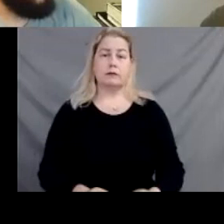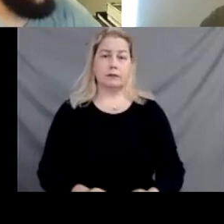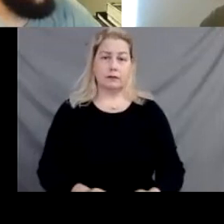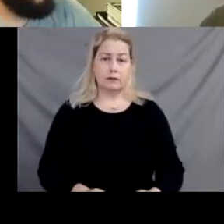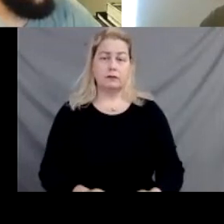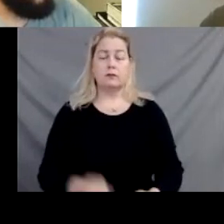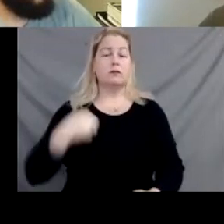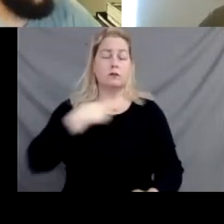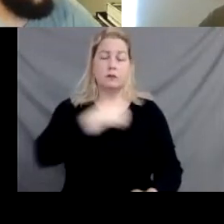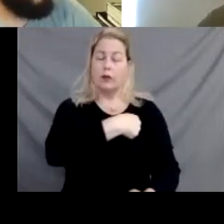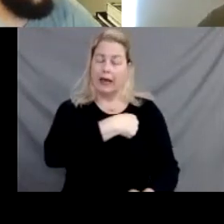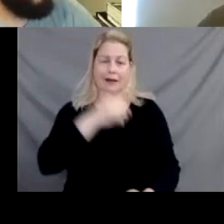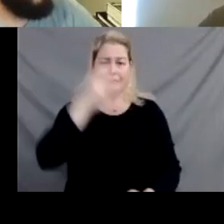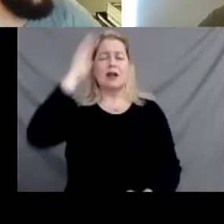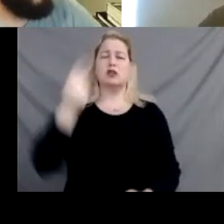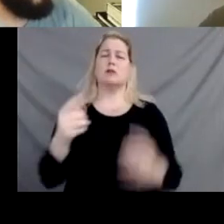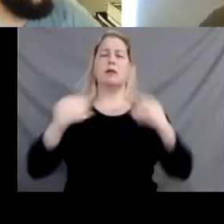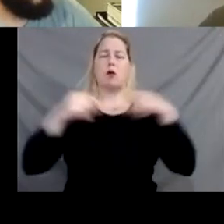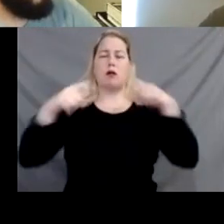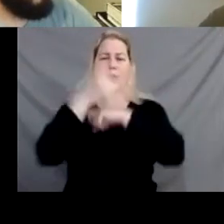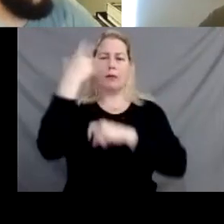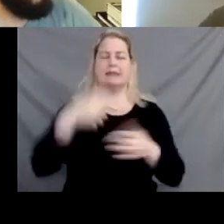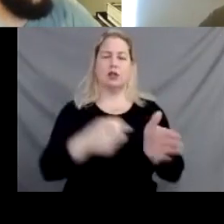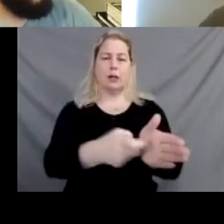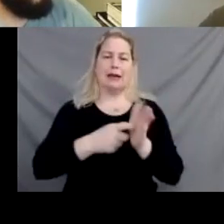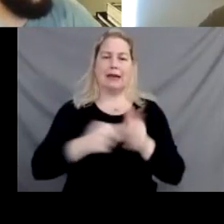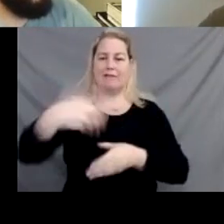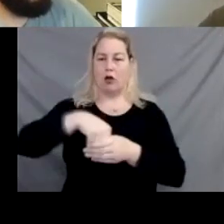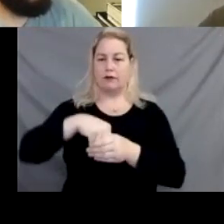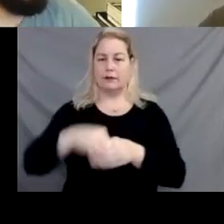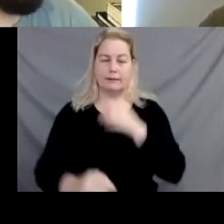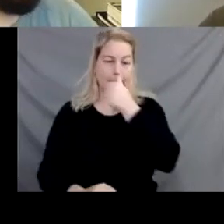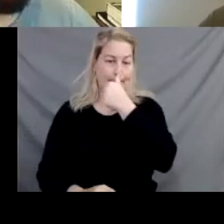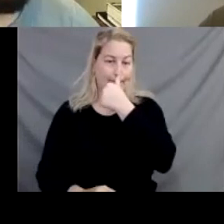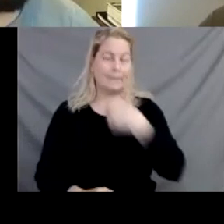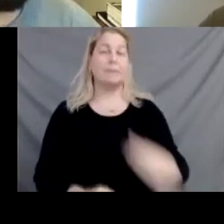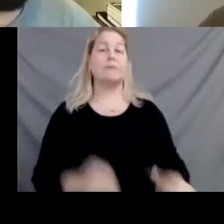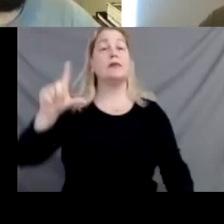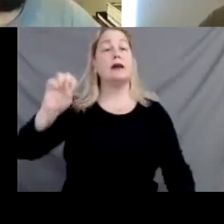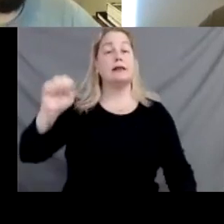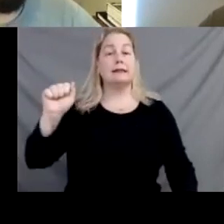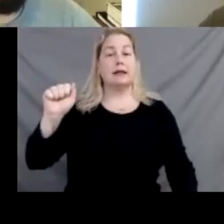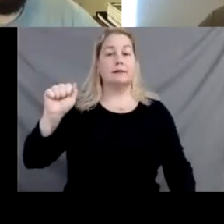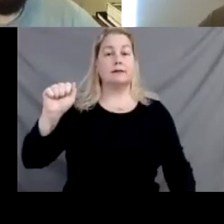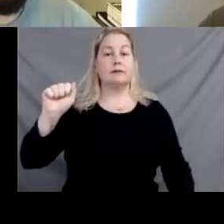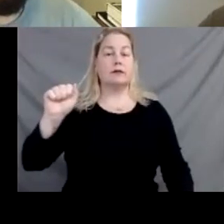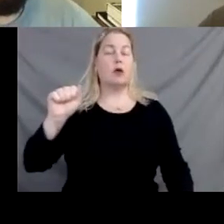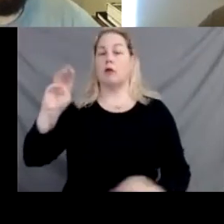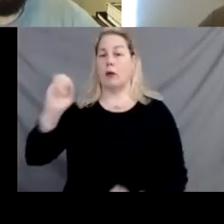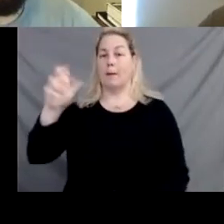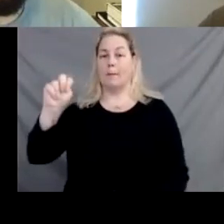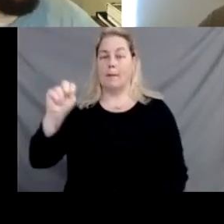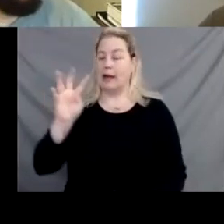will evolve. Thank you, Noel. And I would say that the Direct Relief group would